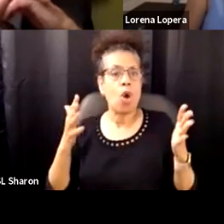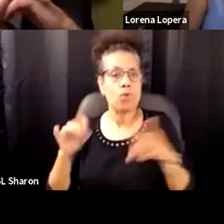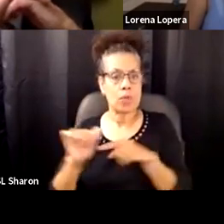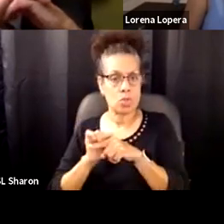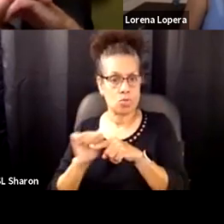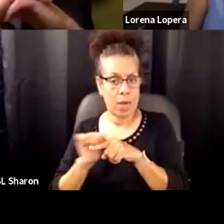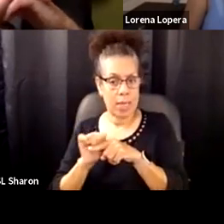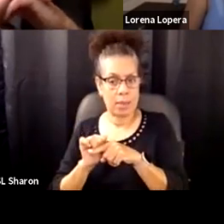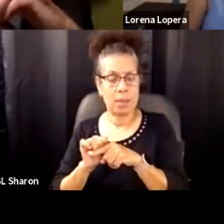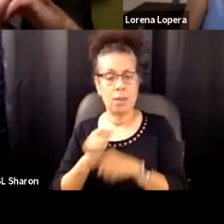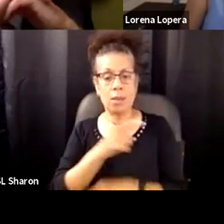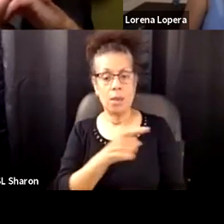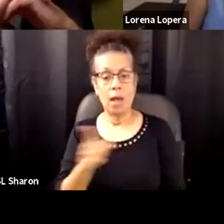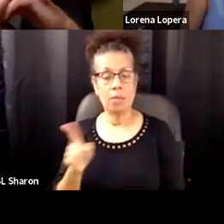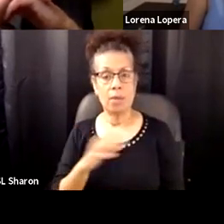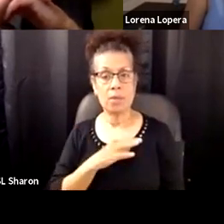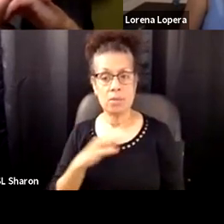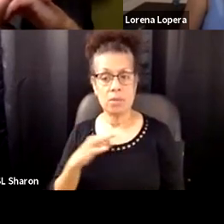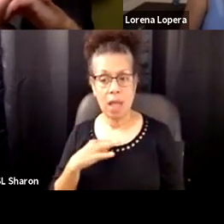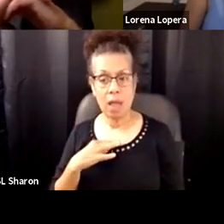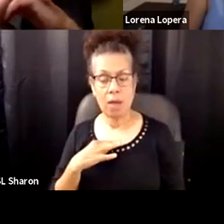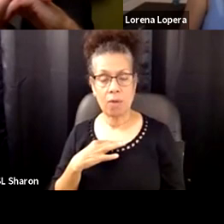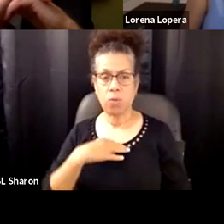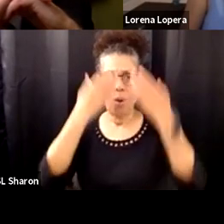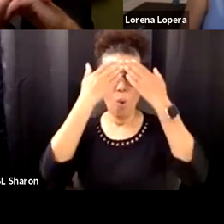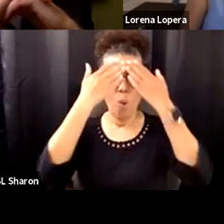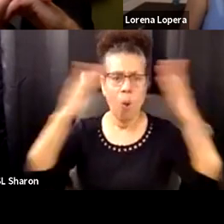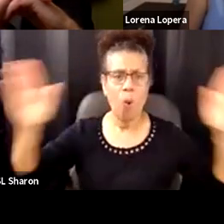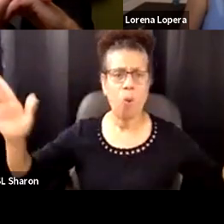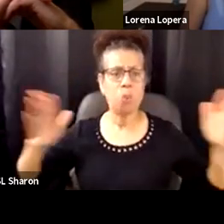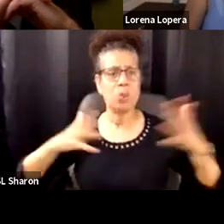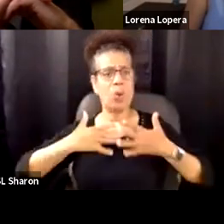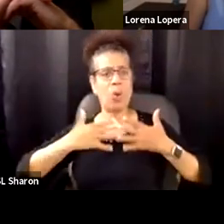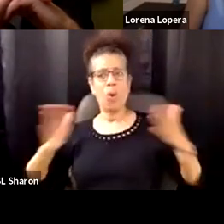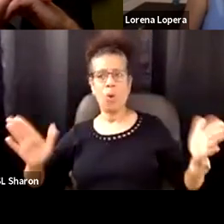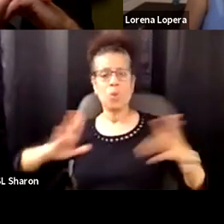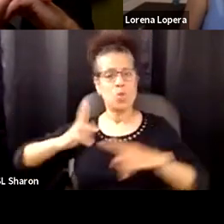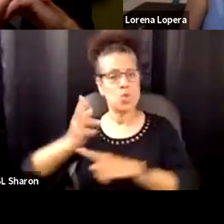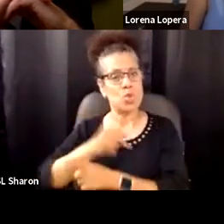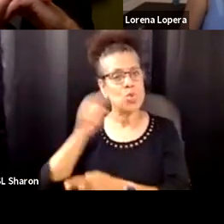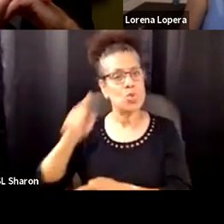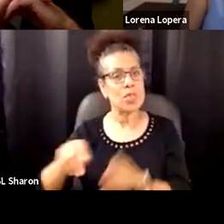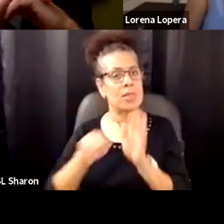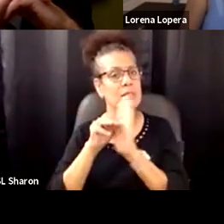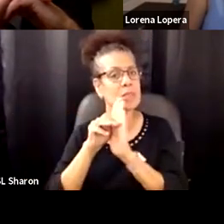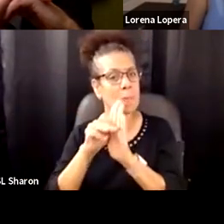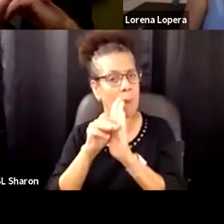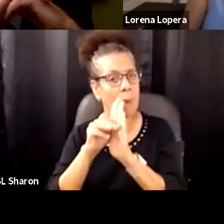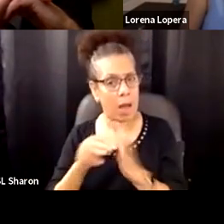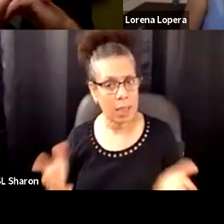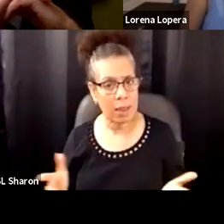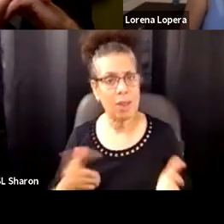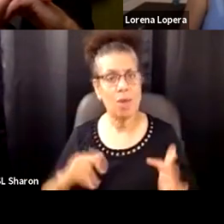were very open to uh to using the model and and and